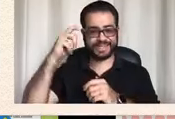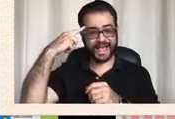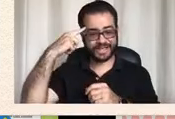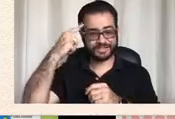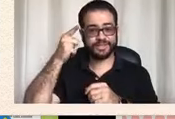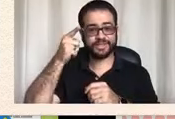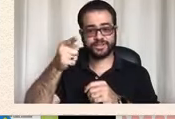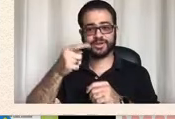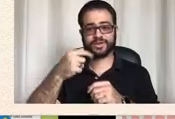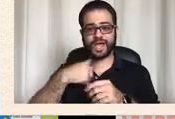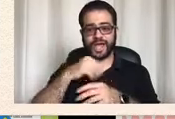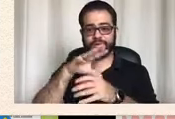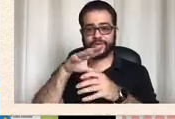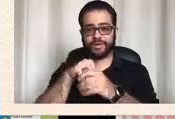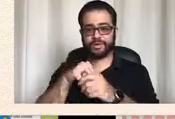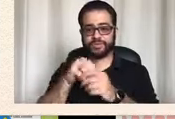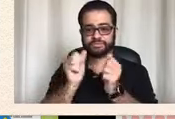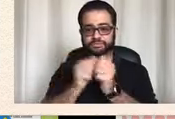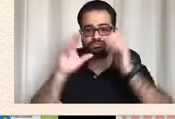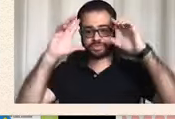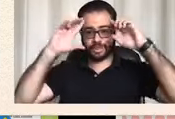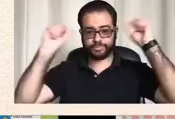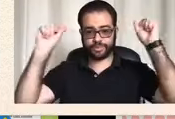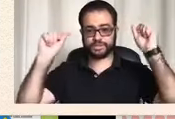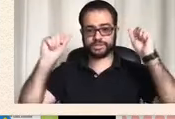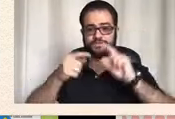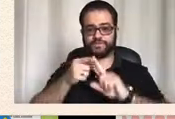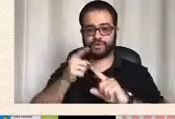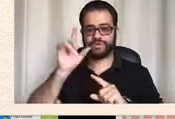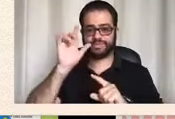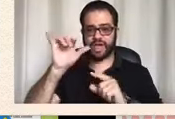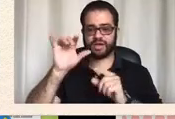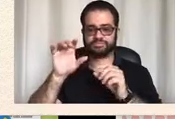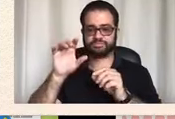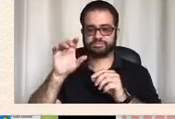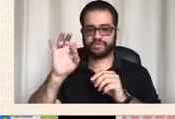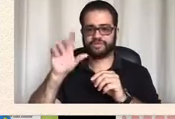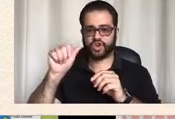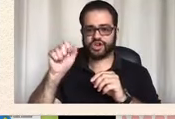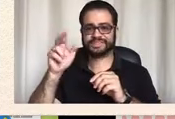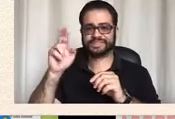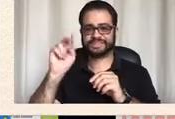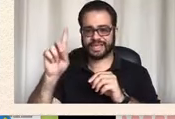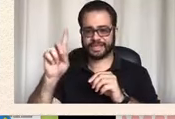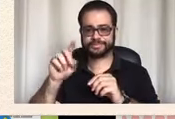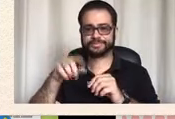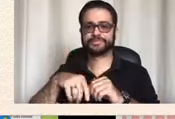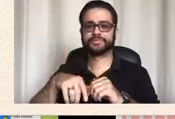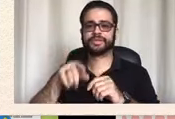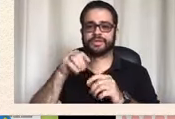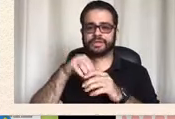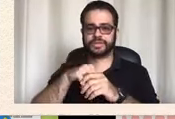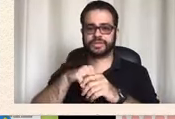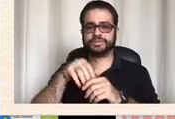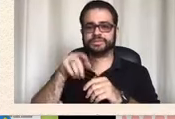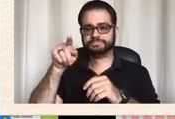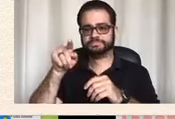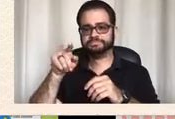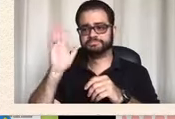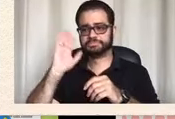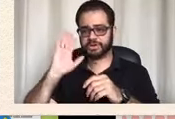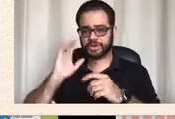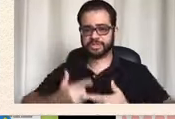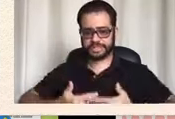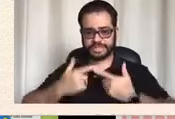am president of Elephant Herds in Tallahassee. There's also Elephant Herds in Panama City, where I used to live before